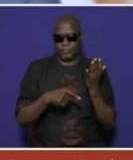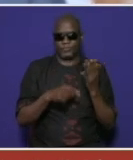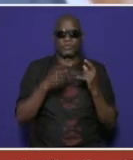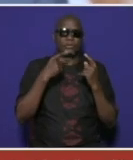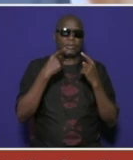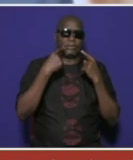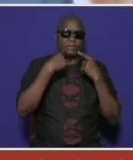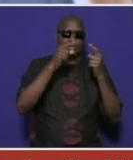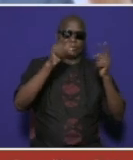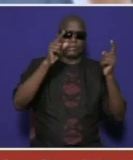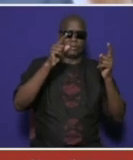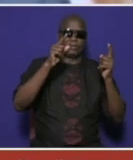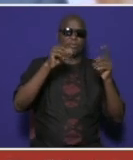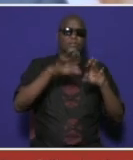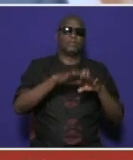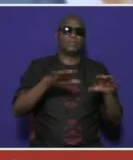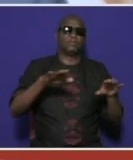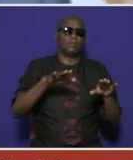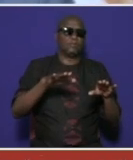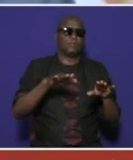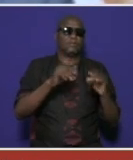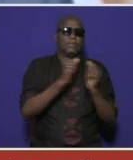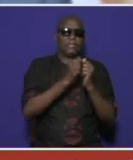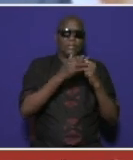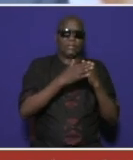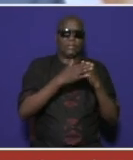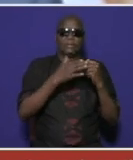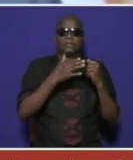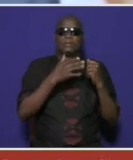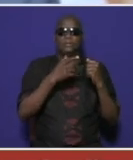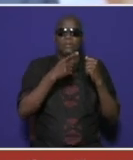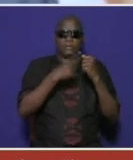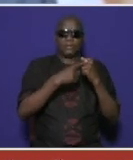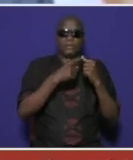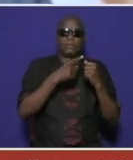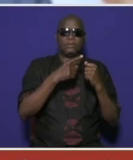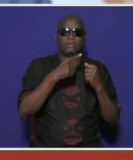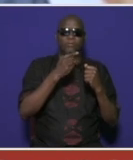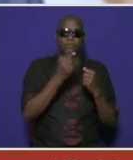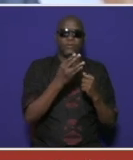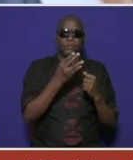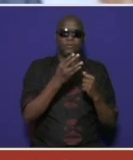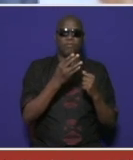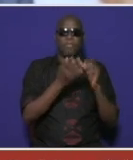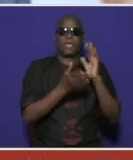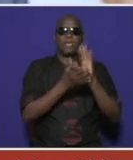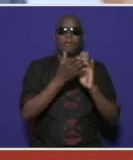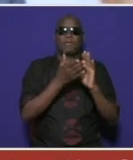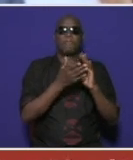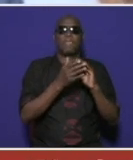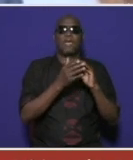succession matter of 1944, which is very critical. It was heard by the Majesty's Supreme Court